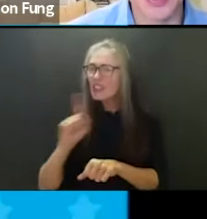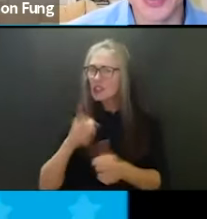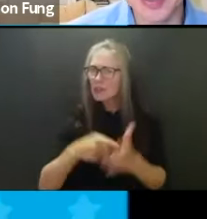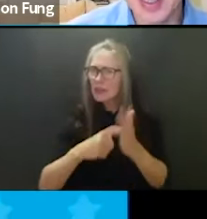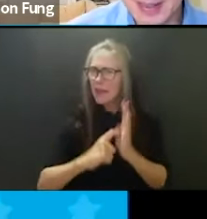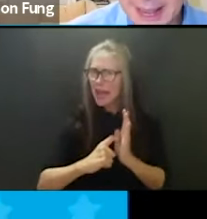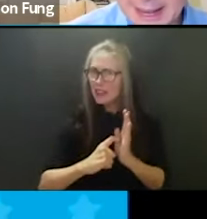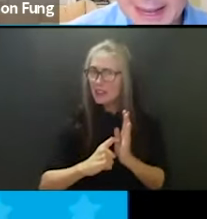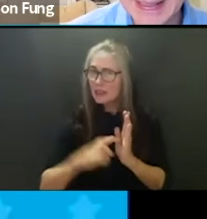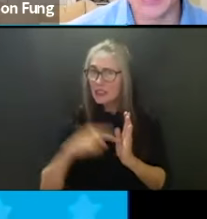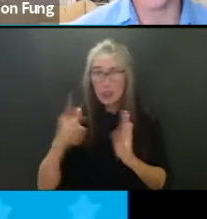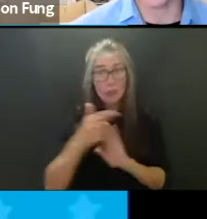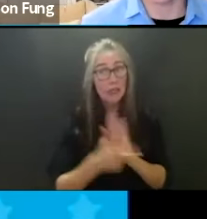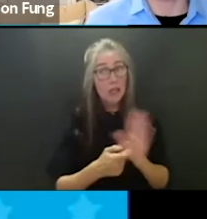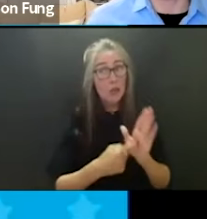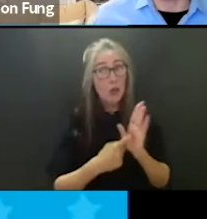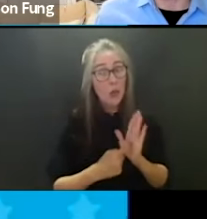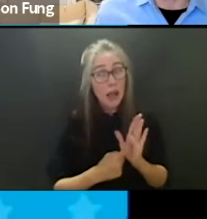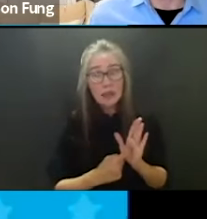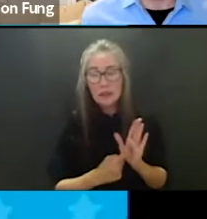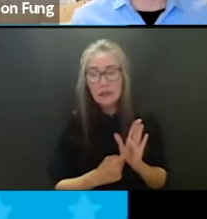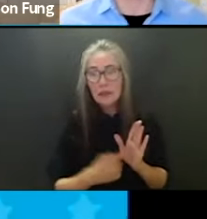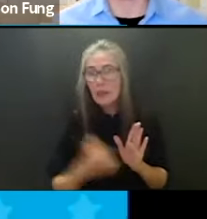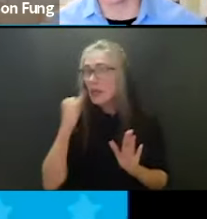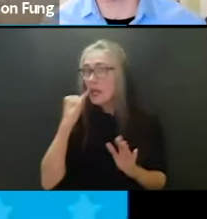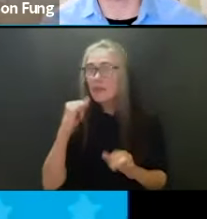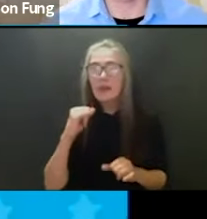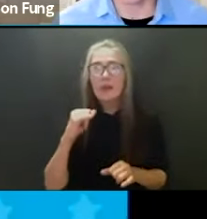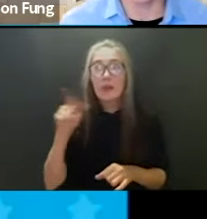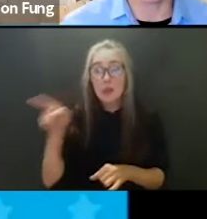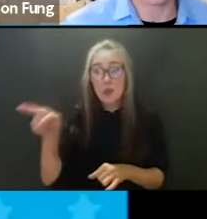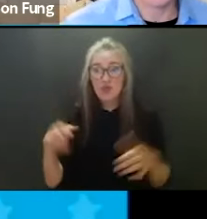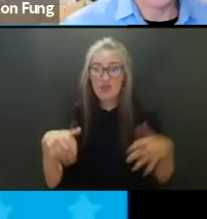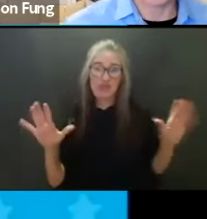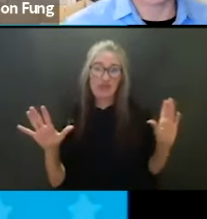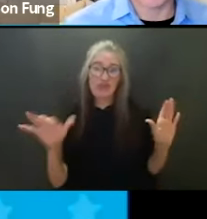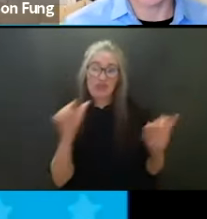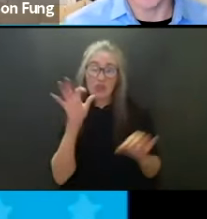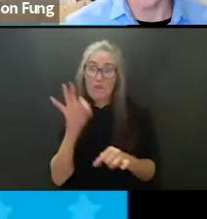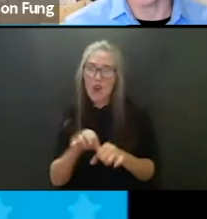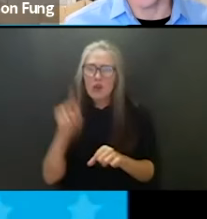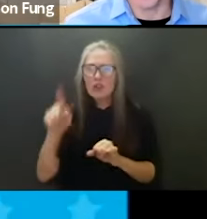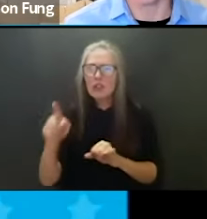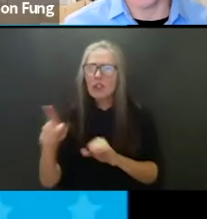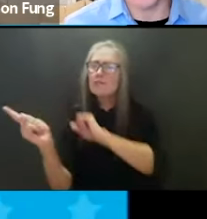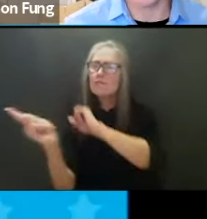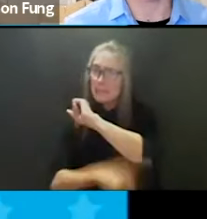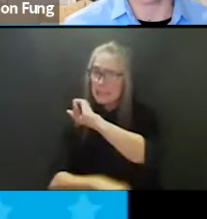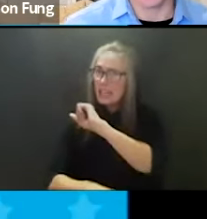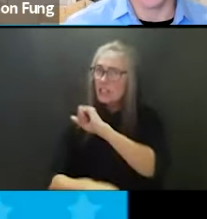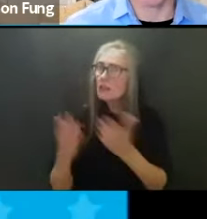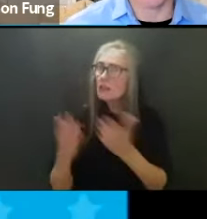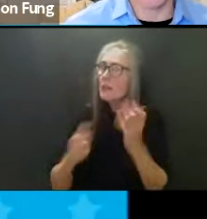other countries. The idea that voting parties, be mandatory legally required, and that not voting should be